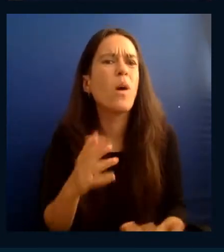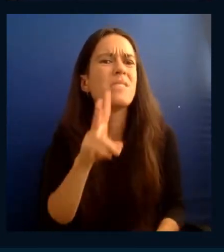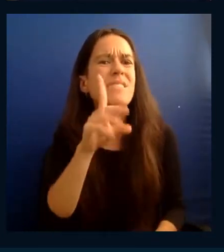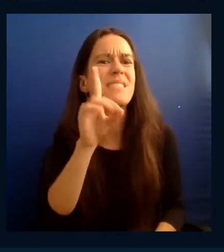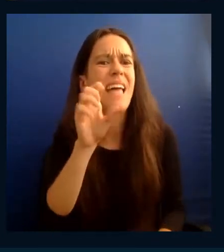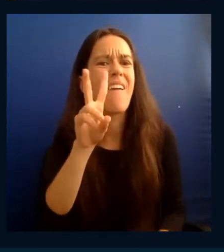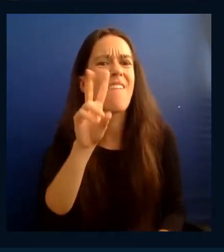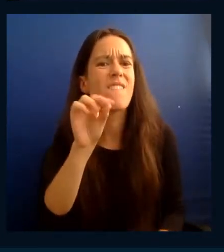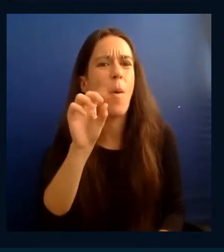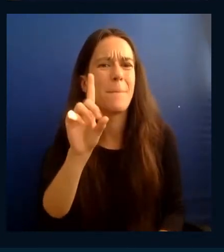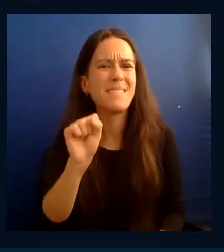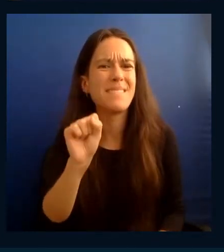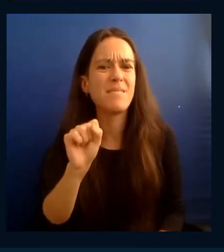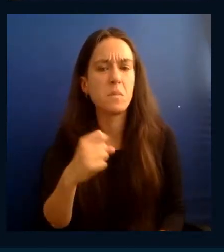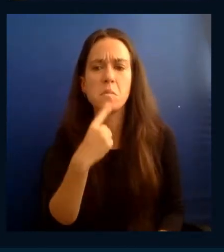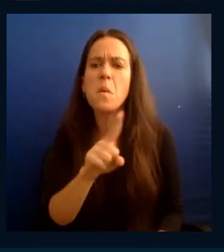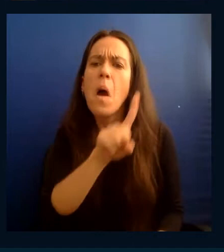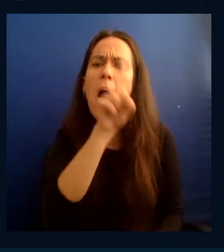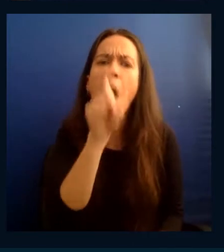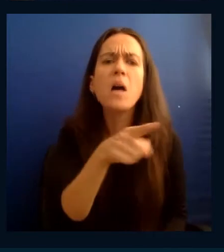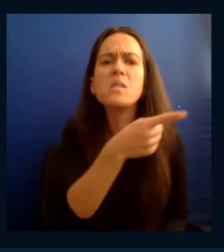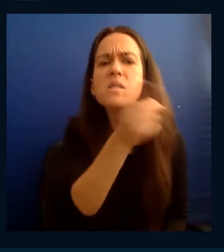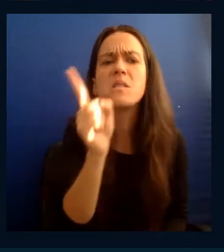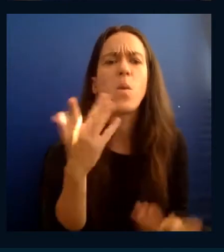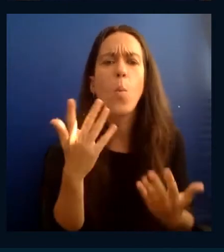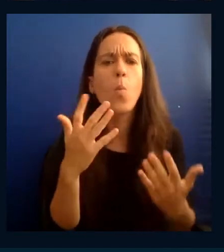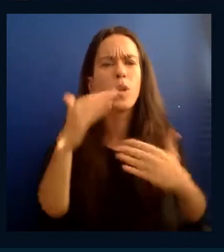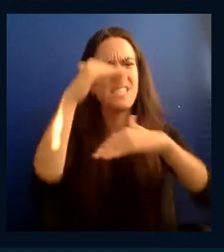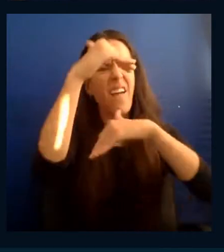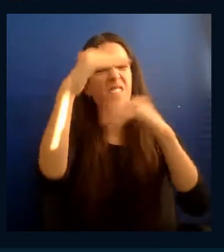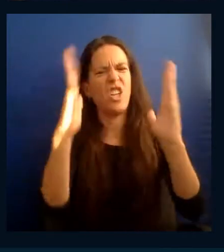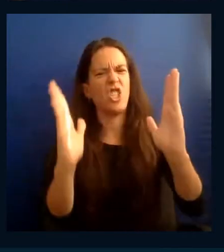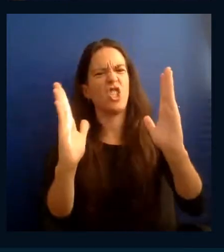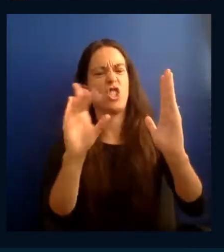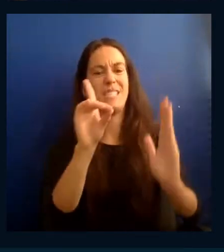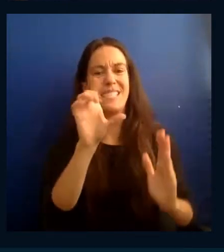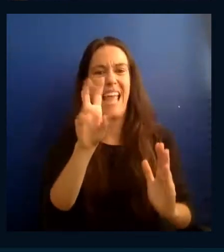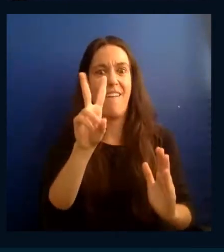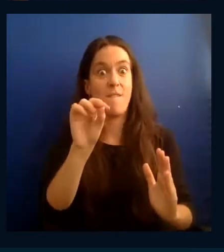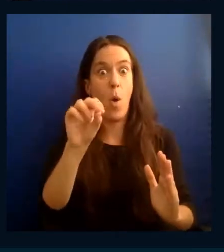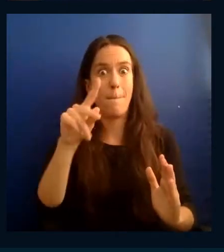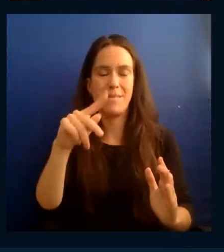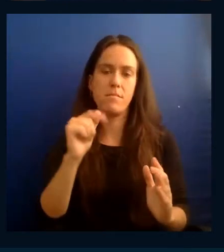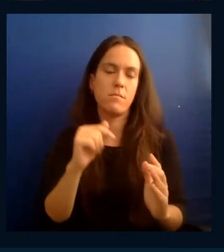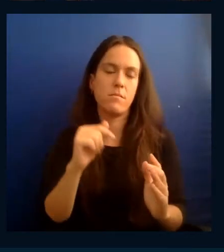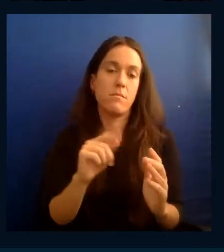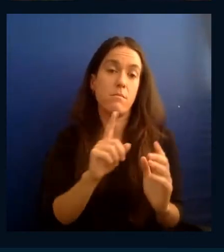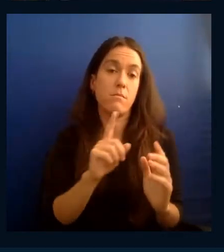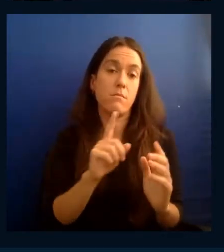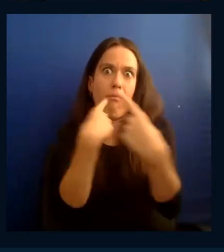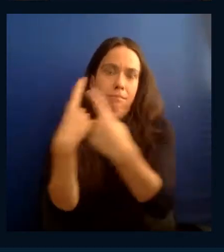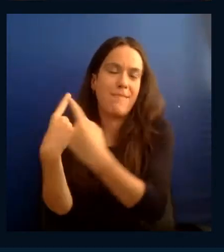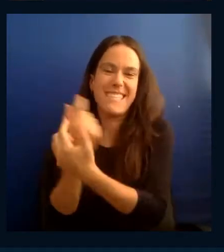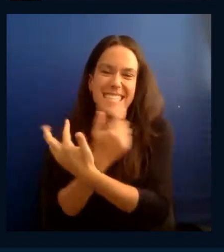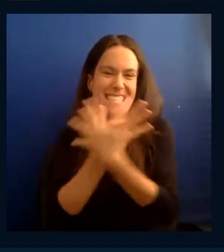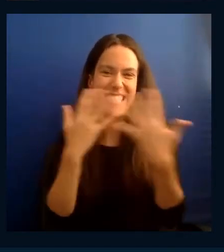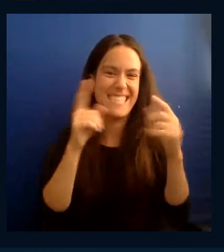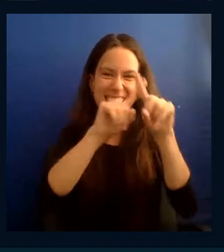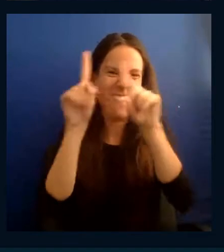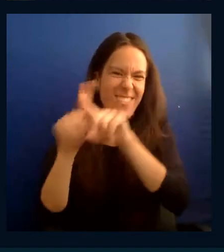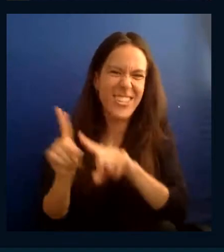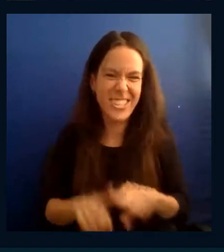If I were to ask each and every one of you to define DevOps, I'd have a very, very different answer. So